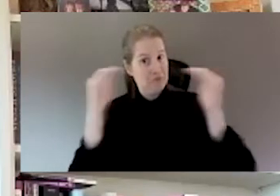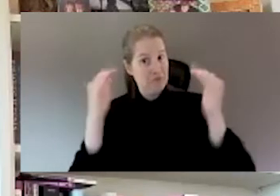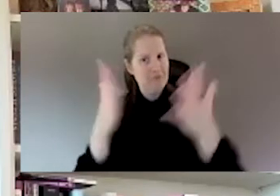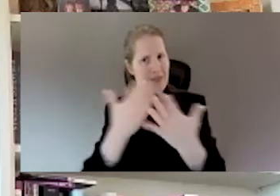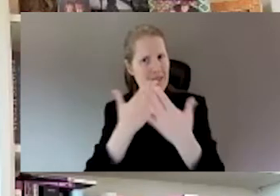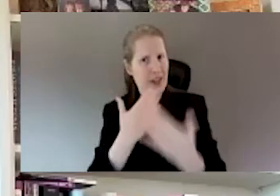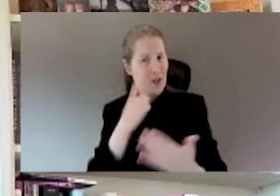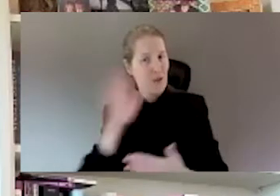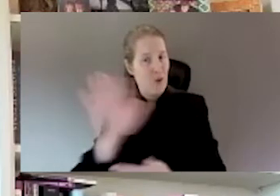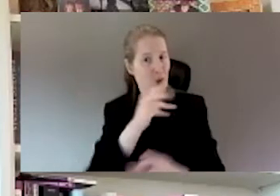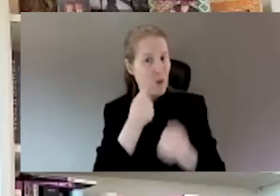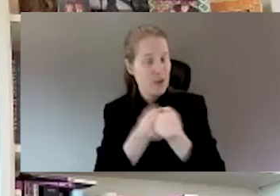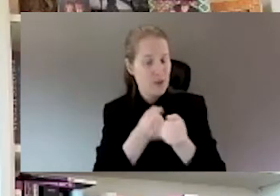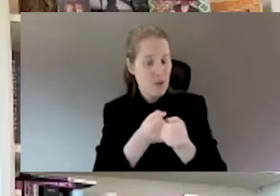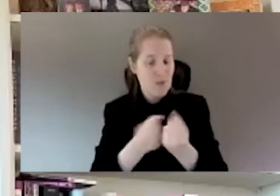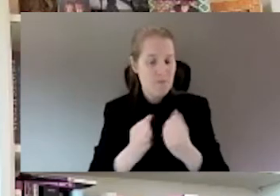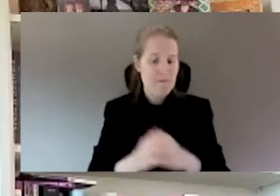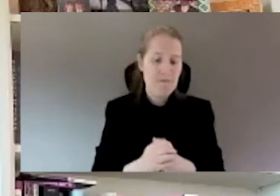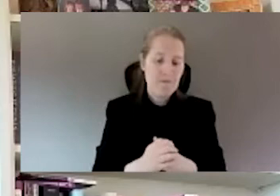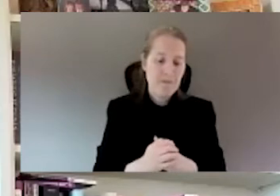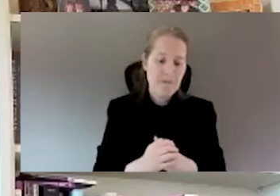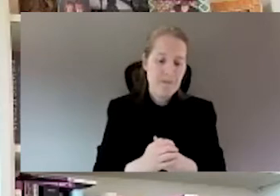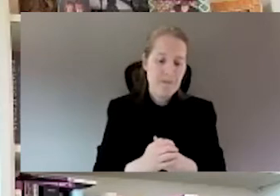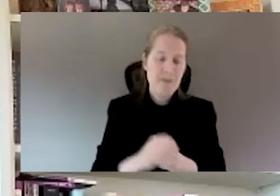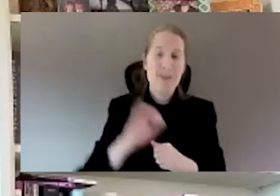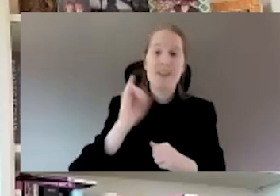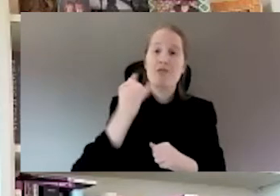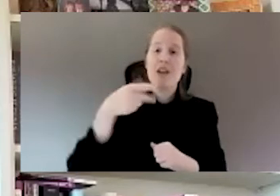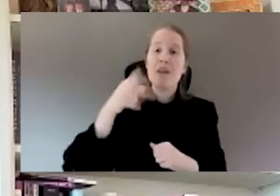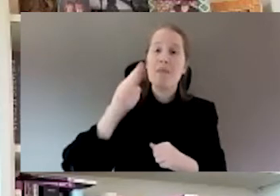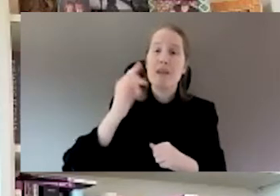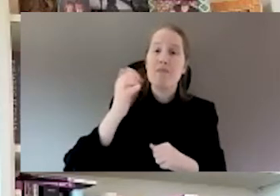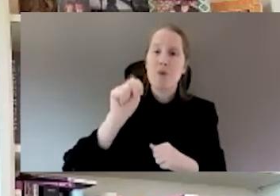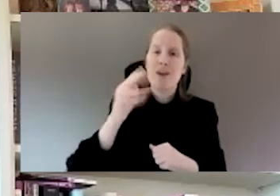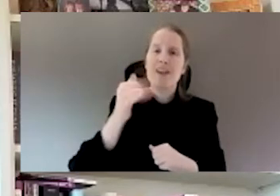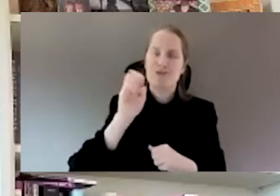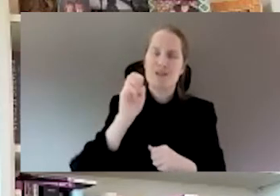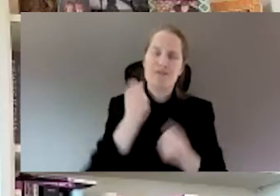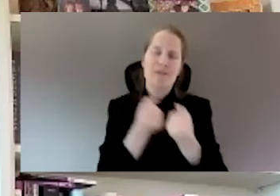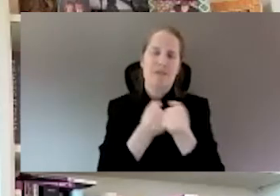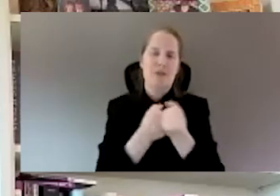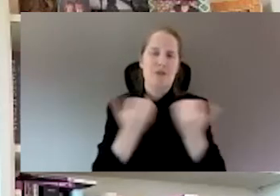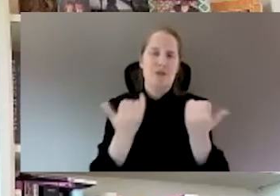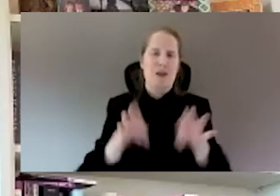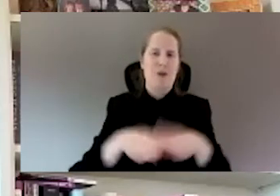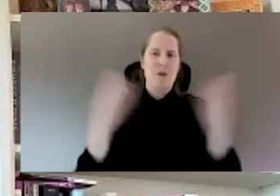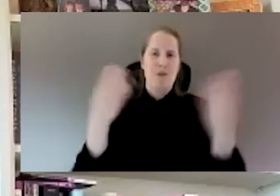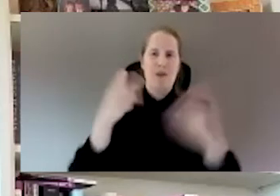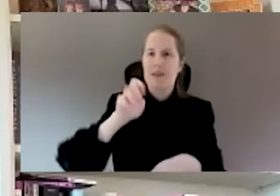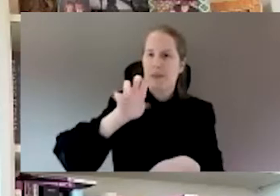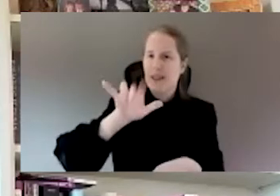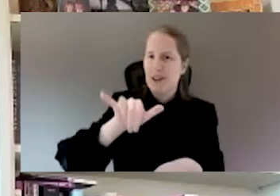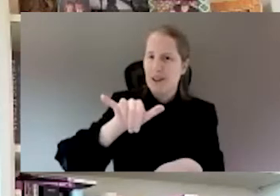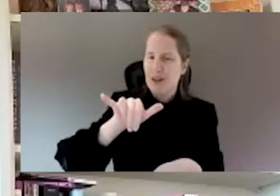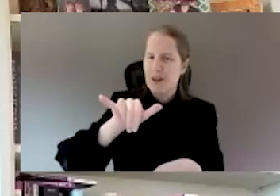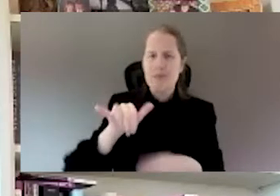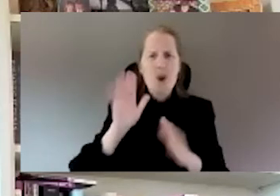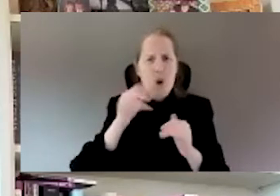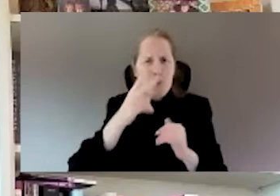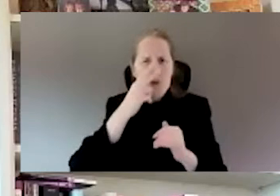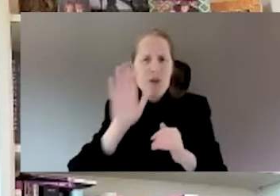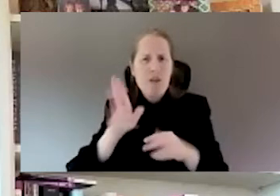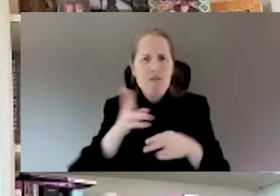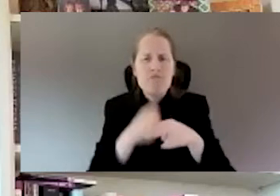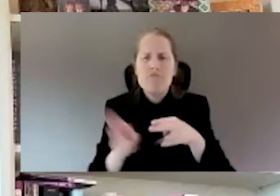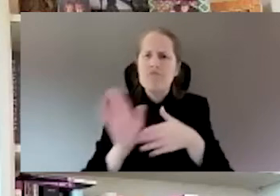support. JPMorgan Chase is the sponsor of today's opening plenary, and I hope you were able to watch their short video